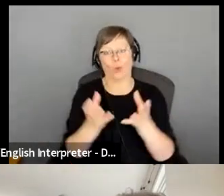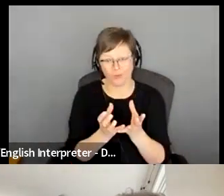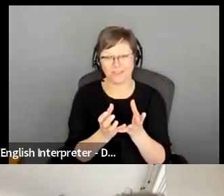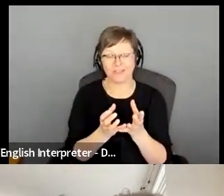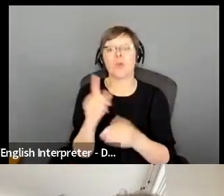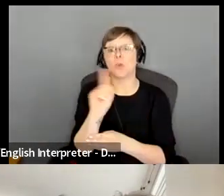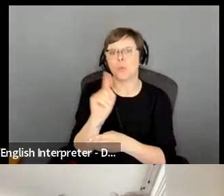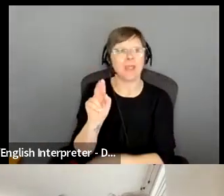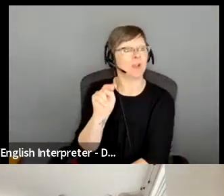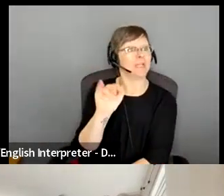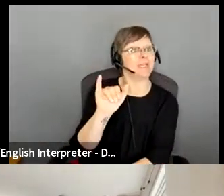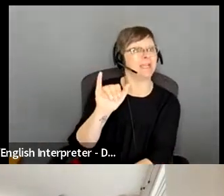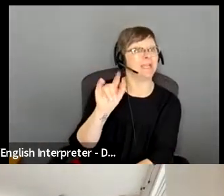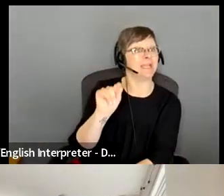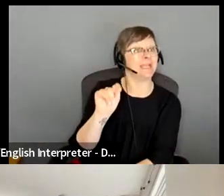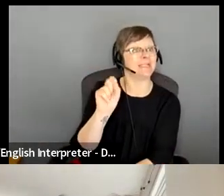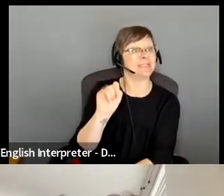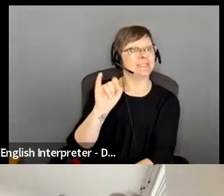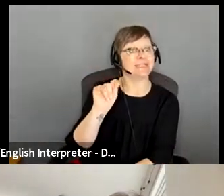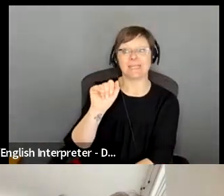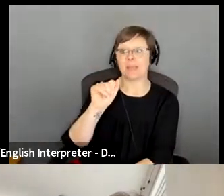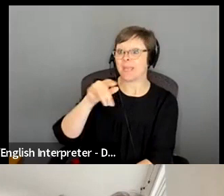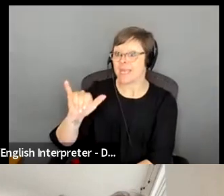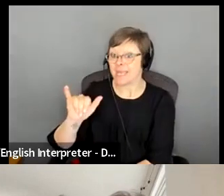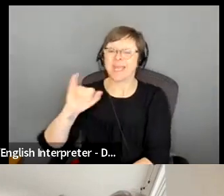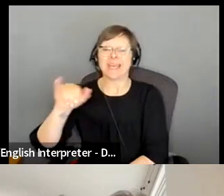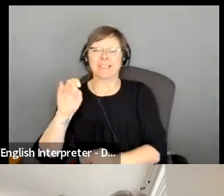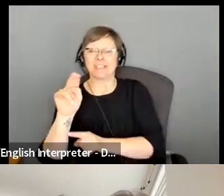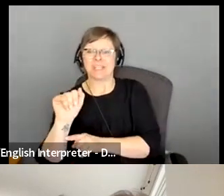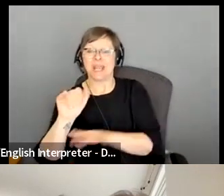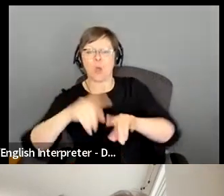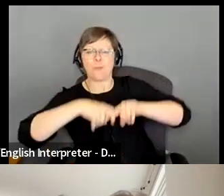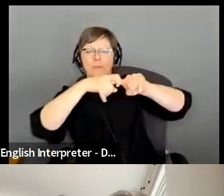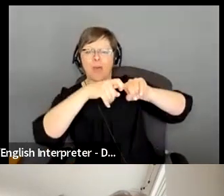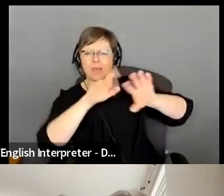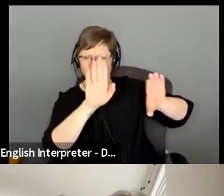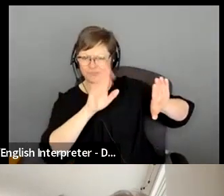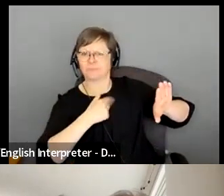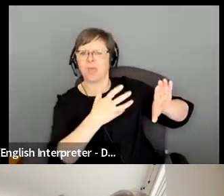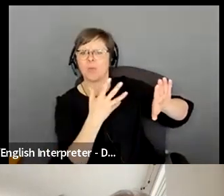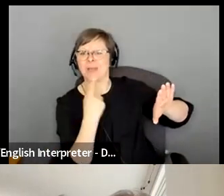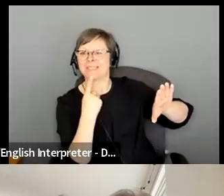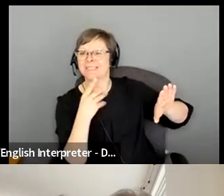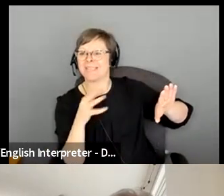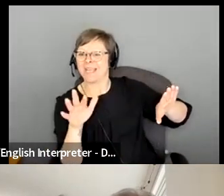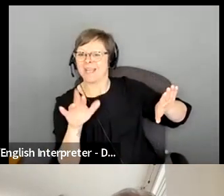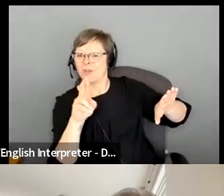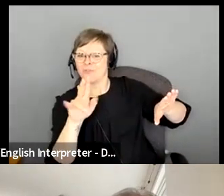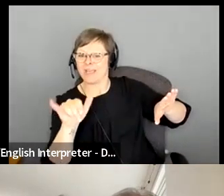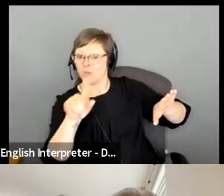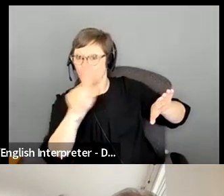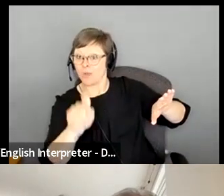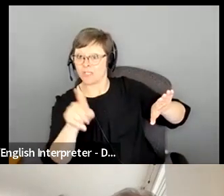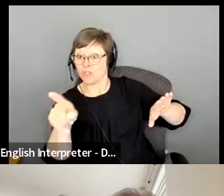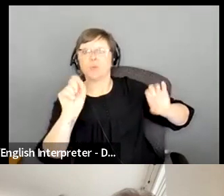from the territory of the Niitsitapi. Oh, Jenna, you look like you had. Well, I'm just going to pause to say directly to Randy's question. I think you can